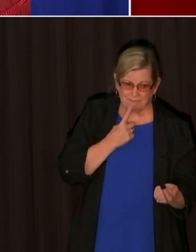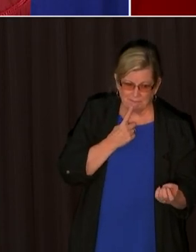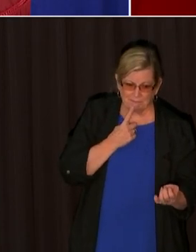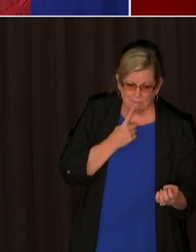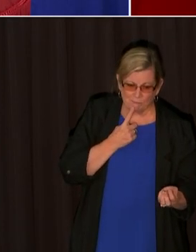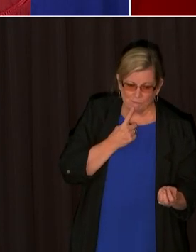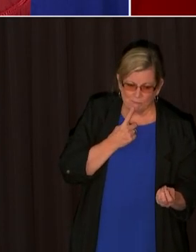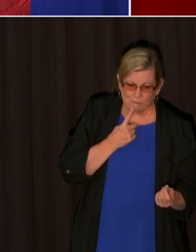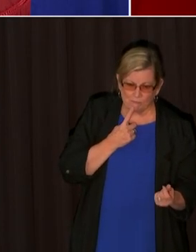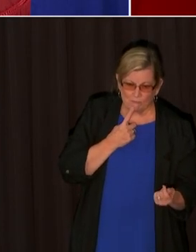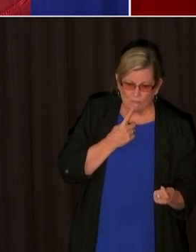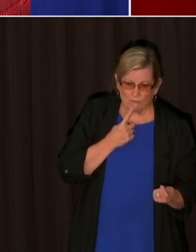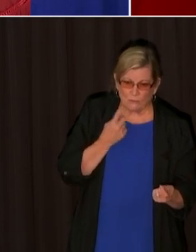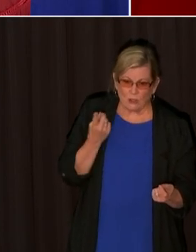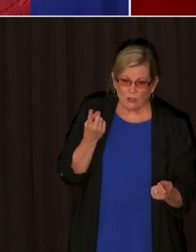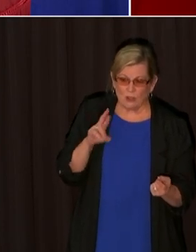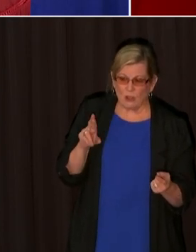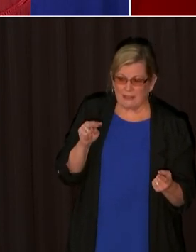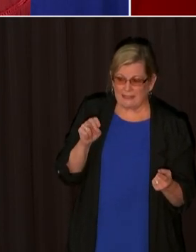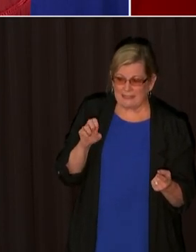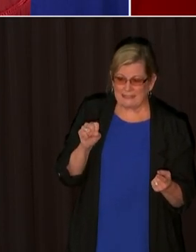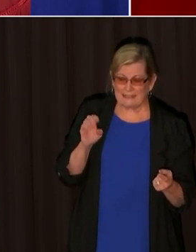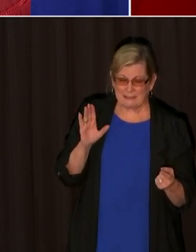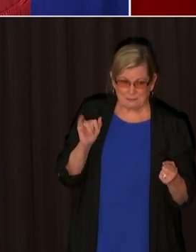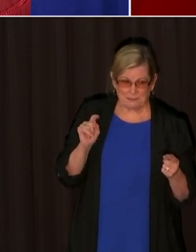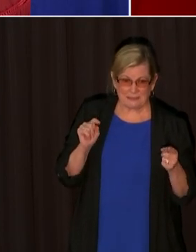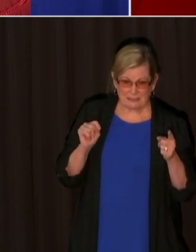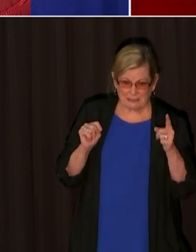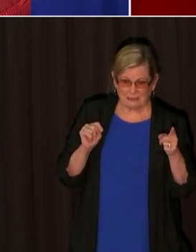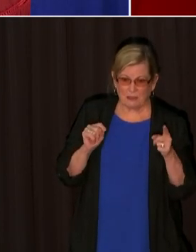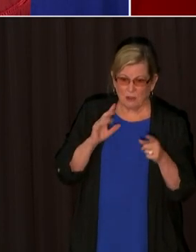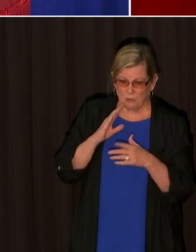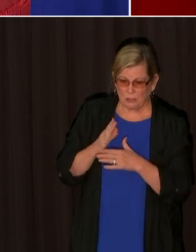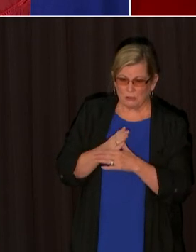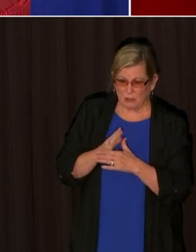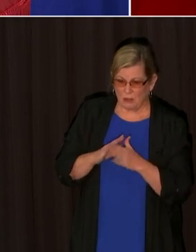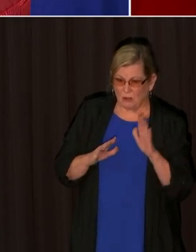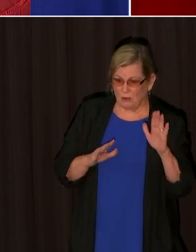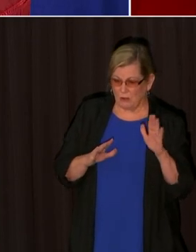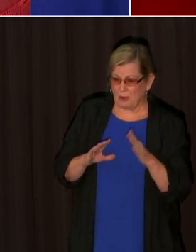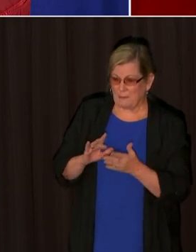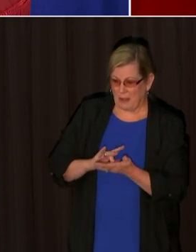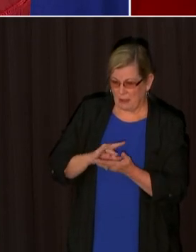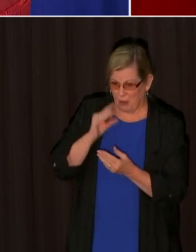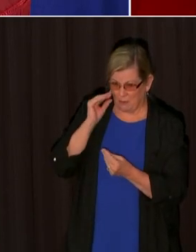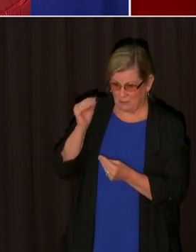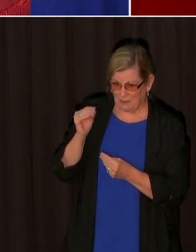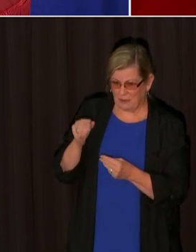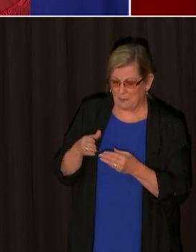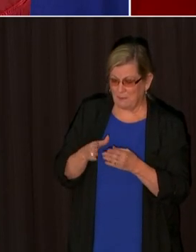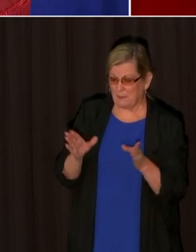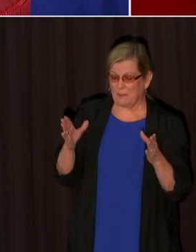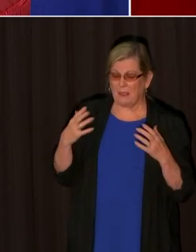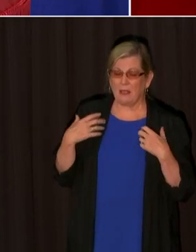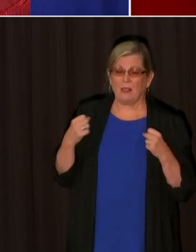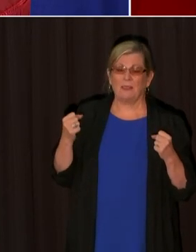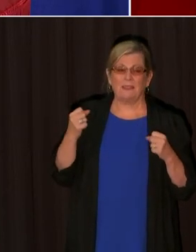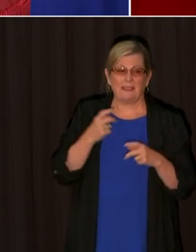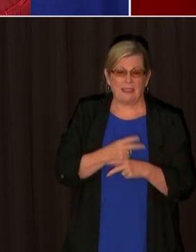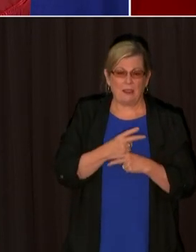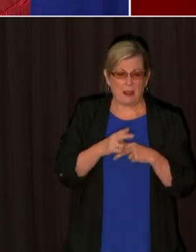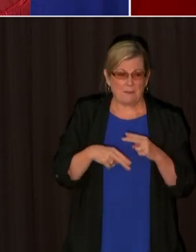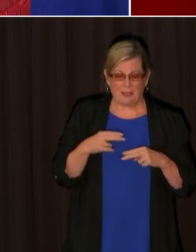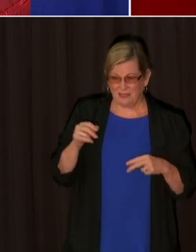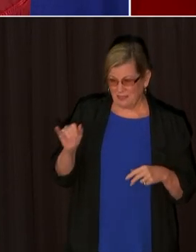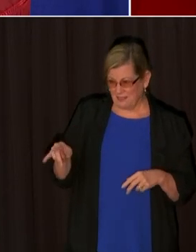Dr. Nesbitt will give you her medical opinion and more than that, her public health opinion about that.